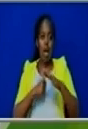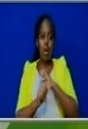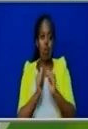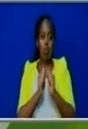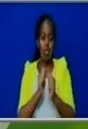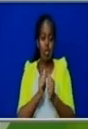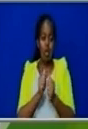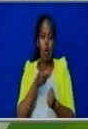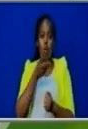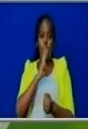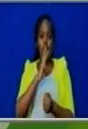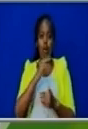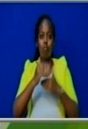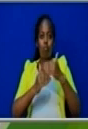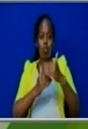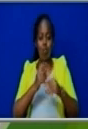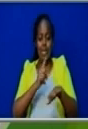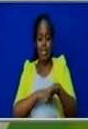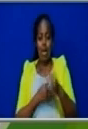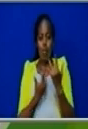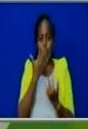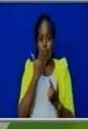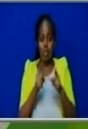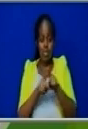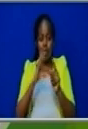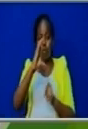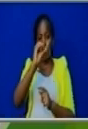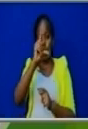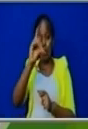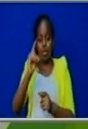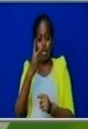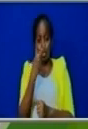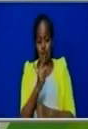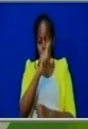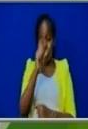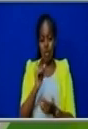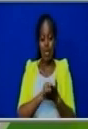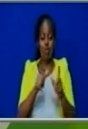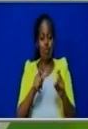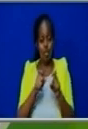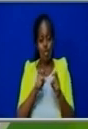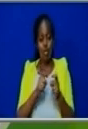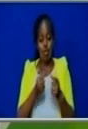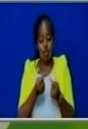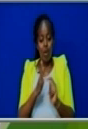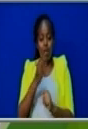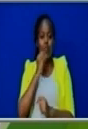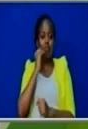which water undergoes when heated and cooled. Those are the 2 questions you are going to try at home. At